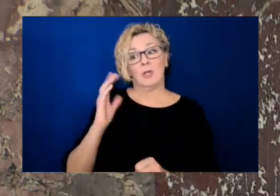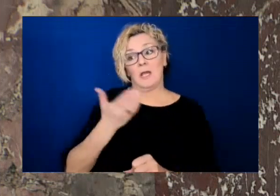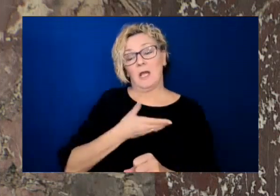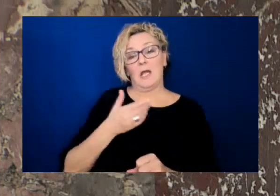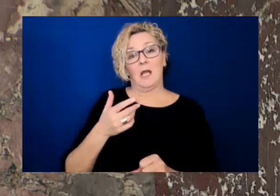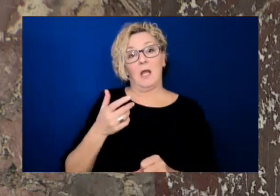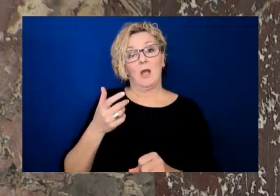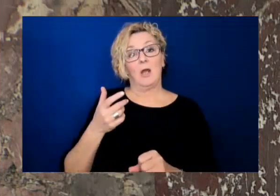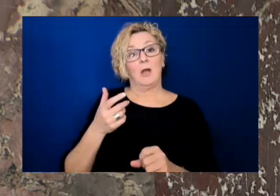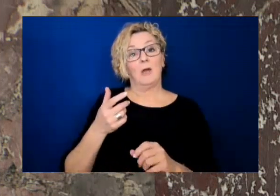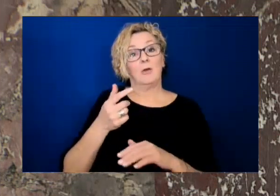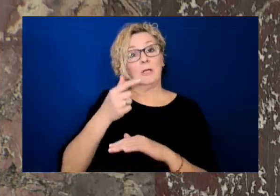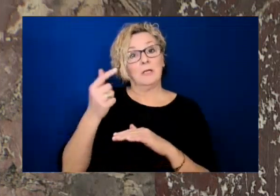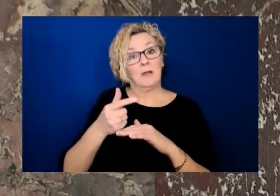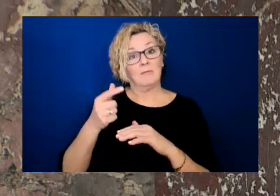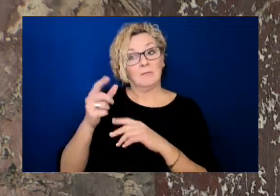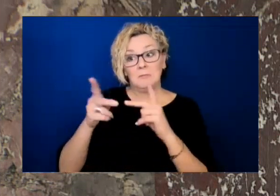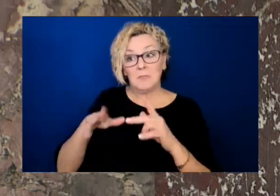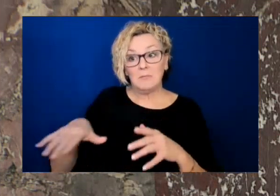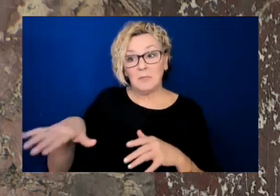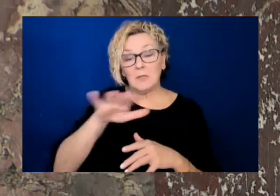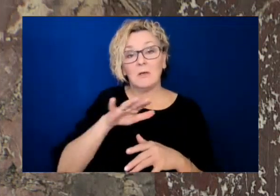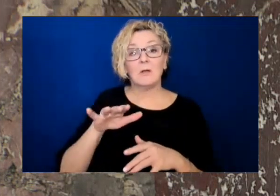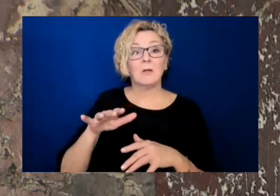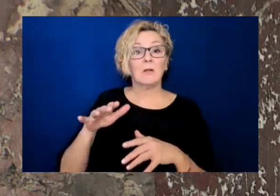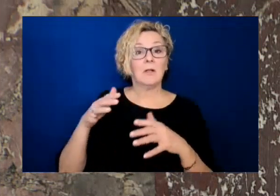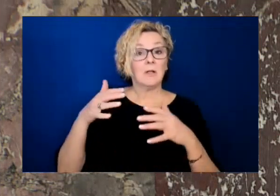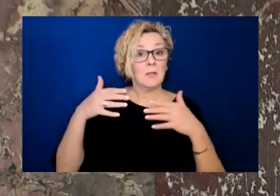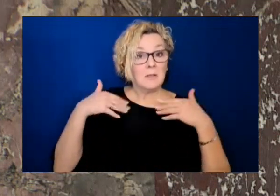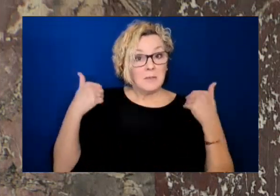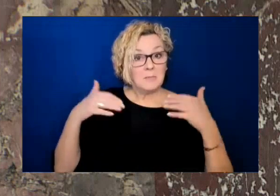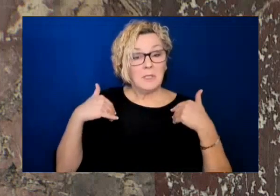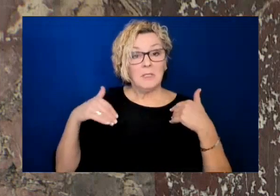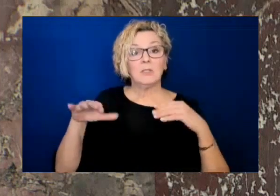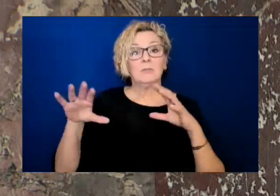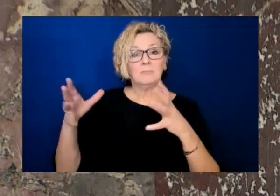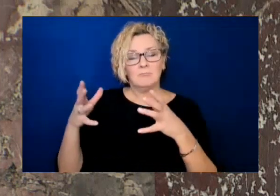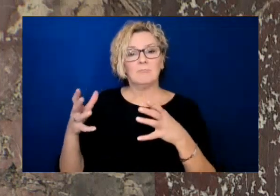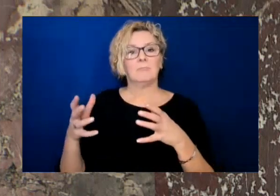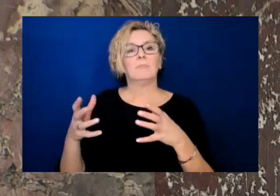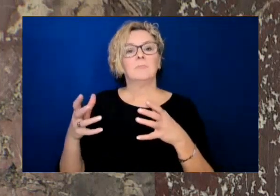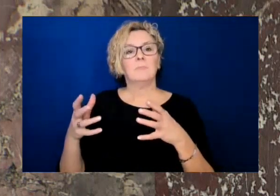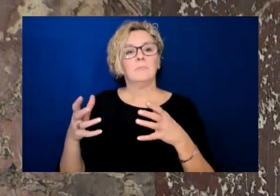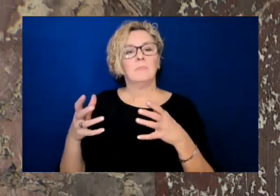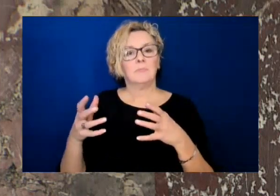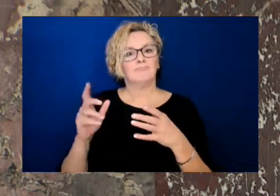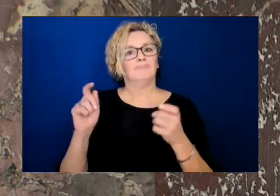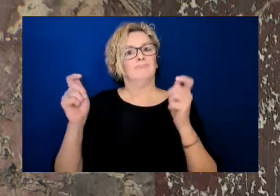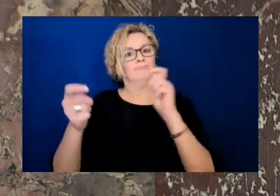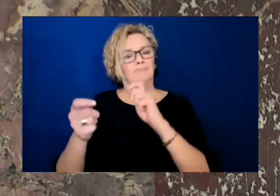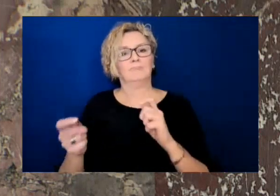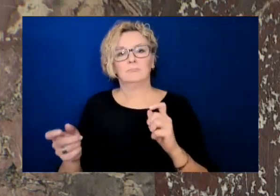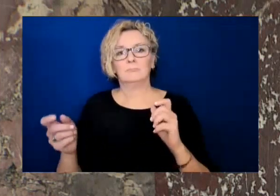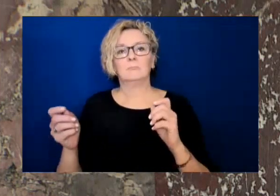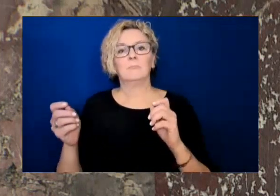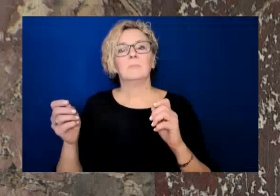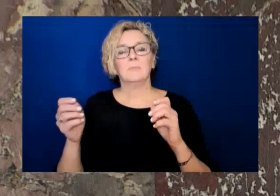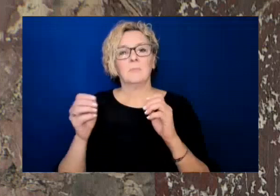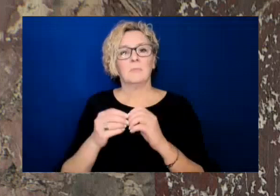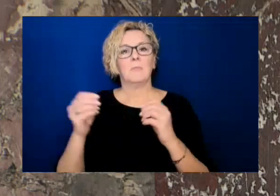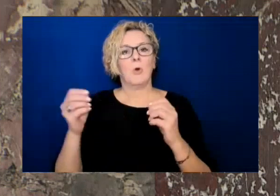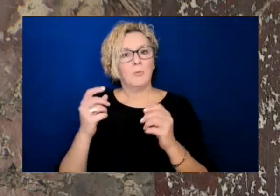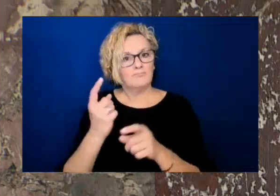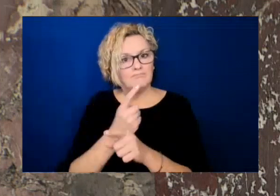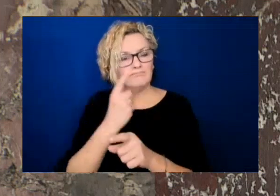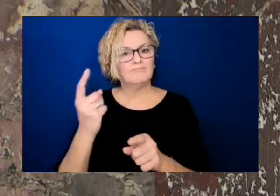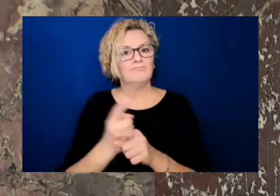Holocaust education, around the prosecution service direction about their policy, and to build on